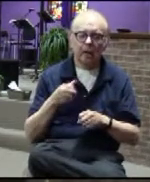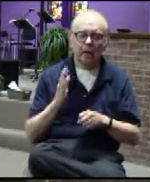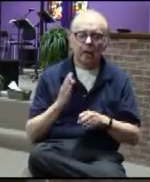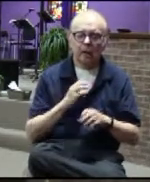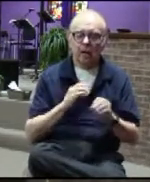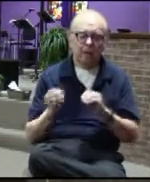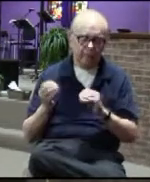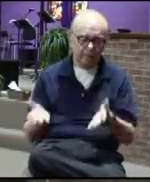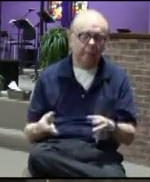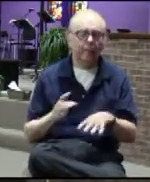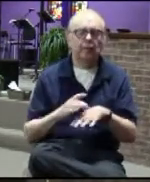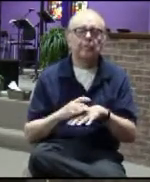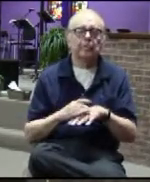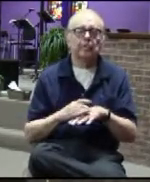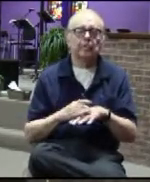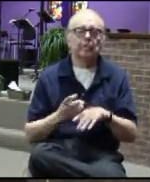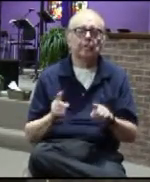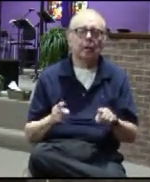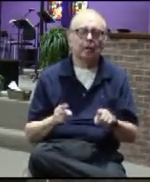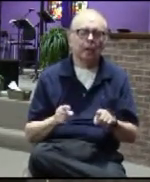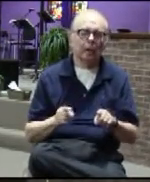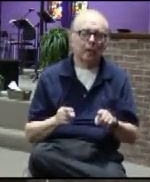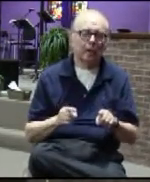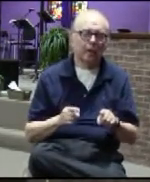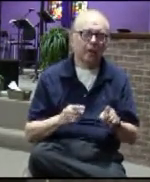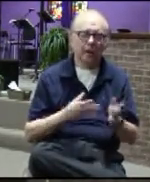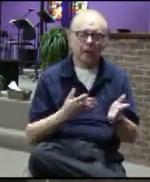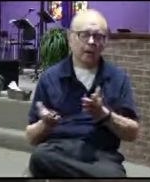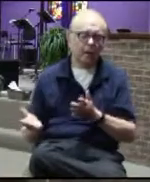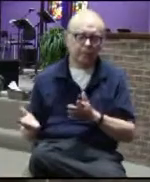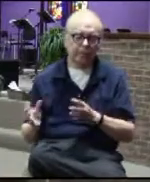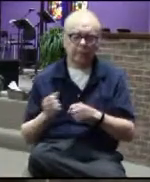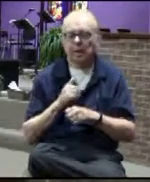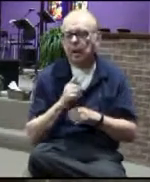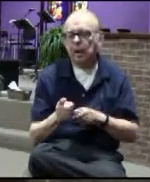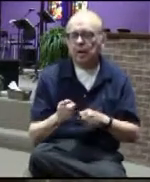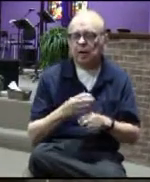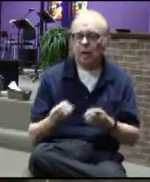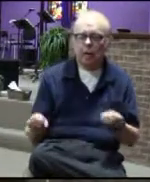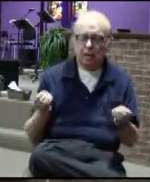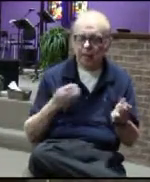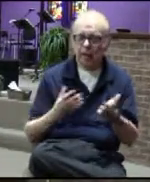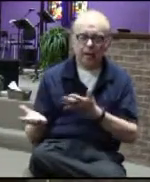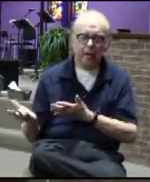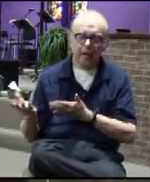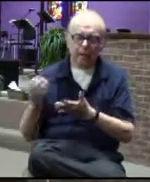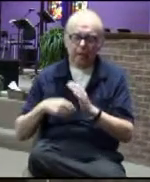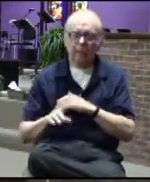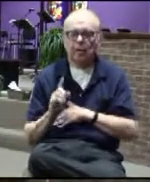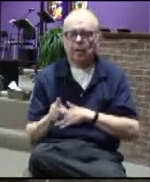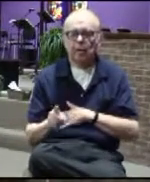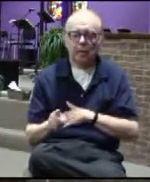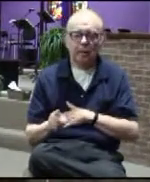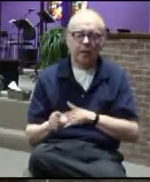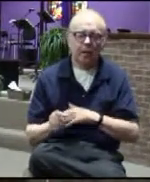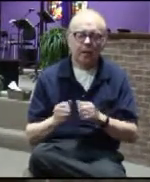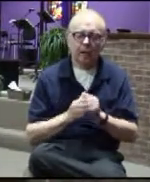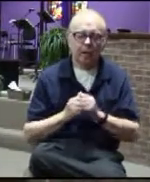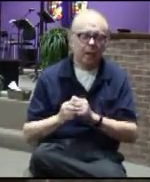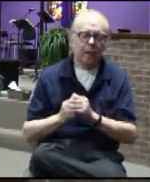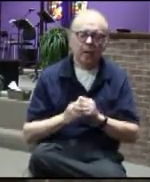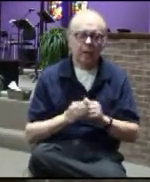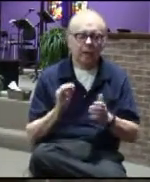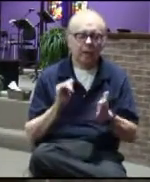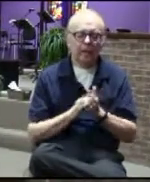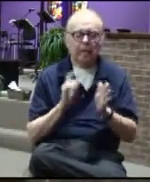has placed you here on this earth when he thought of you when he created you when he put everything in you together for